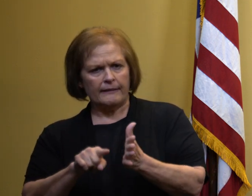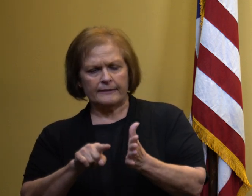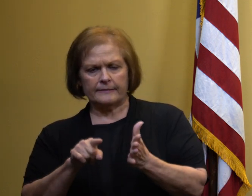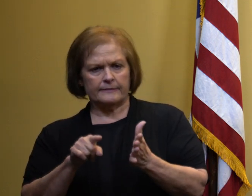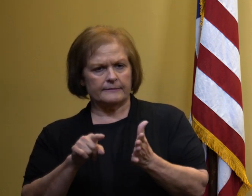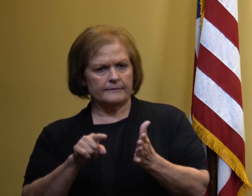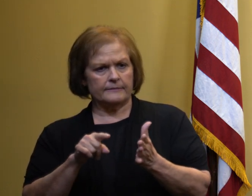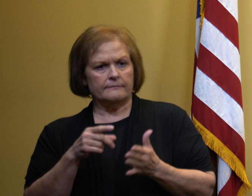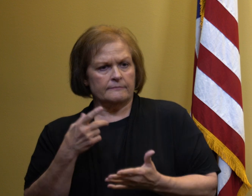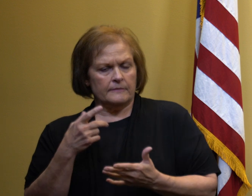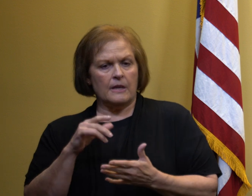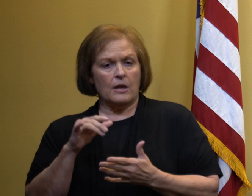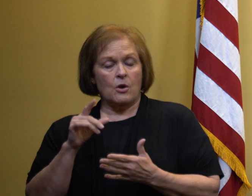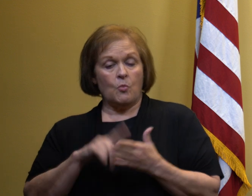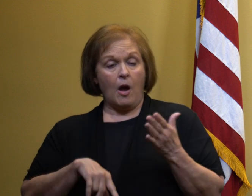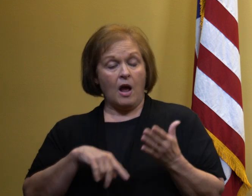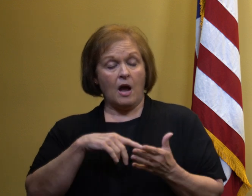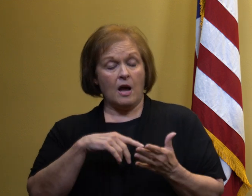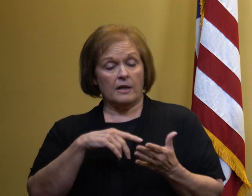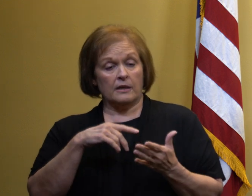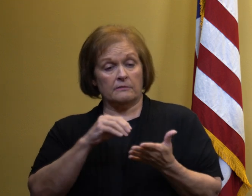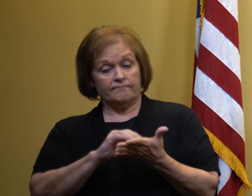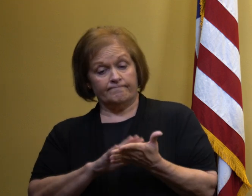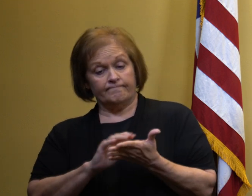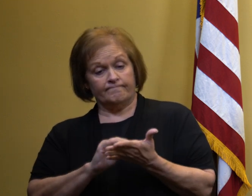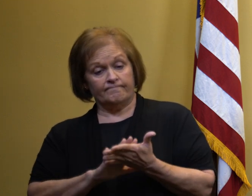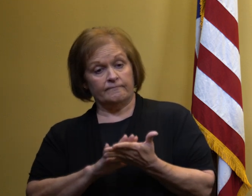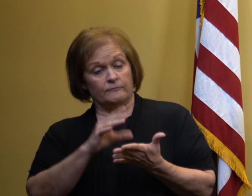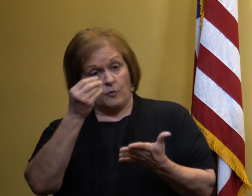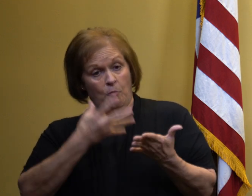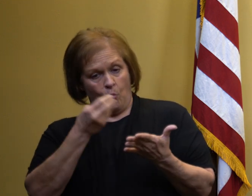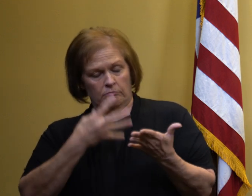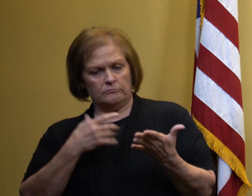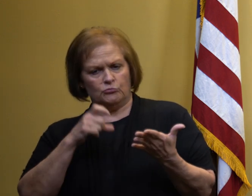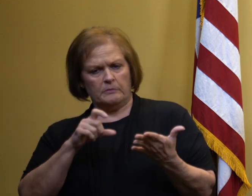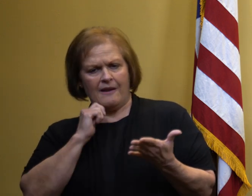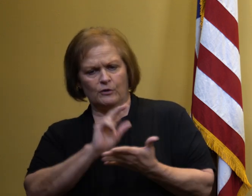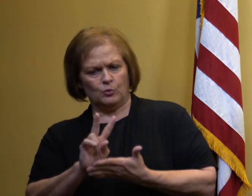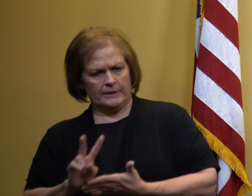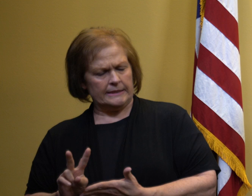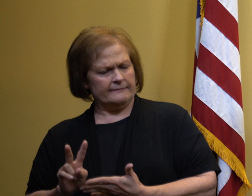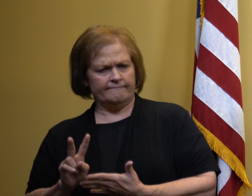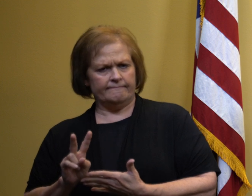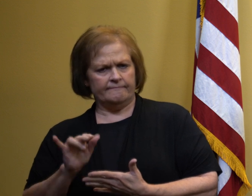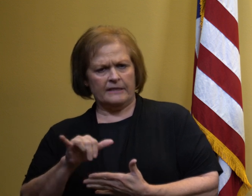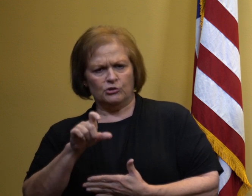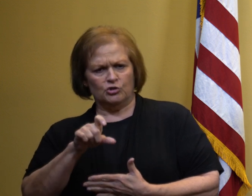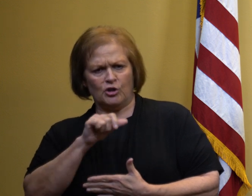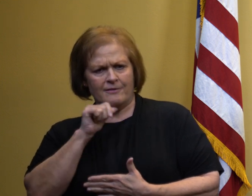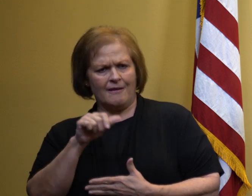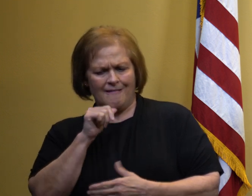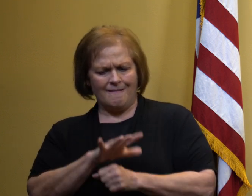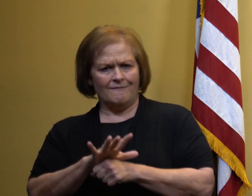and actually the reporting is every 2 weeks. So that's something that is concerning for me, concerning for